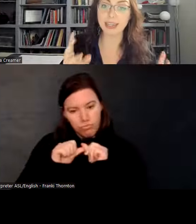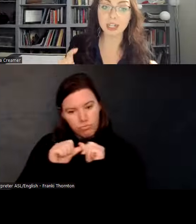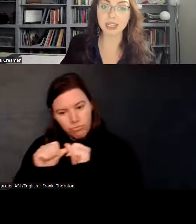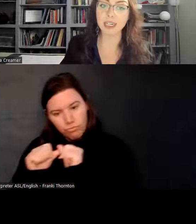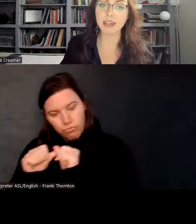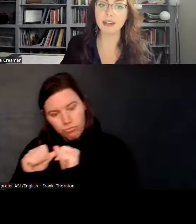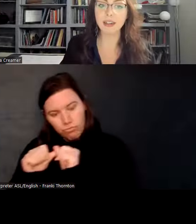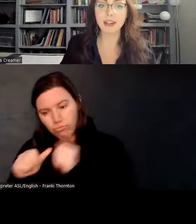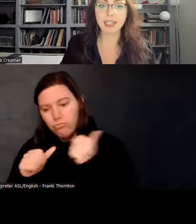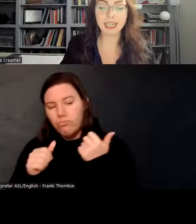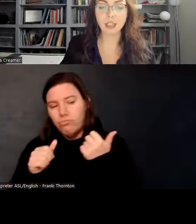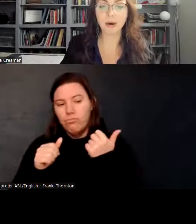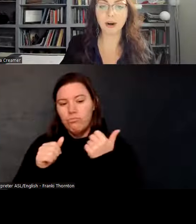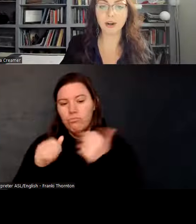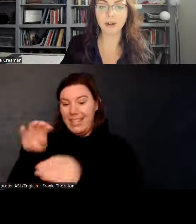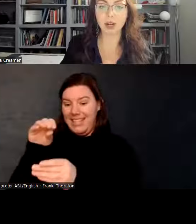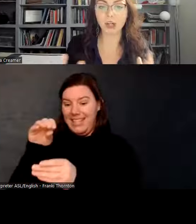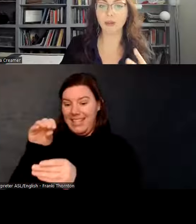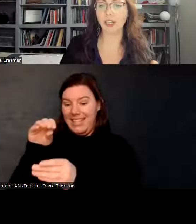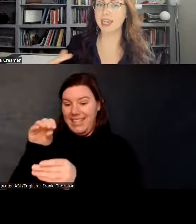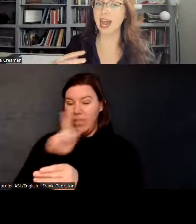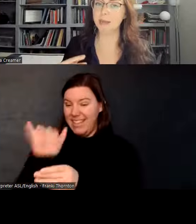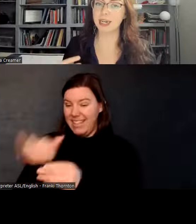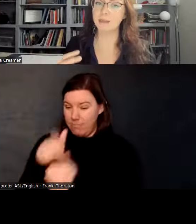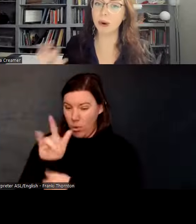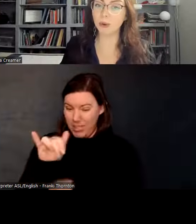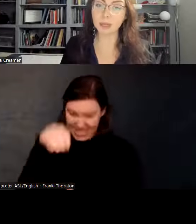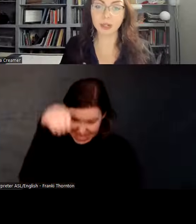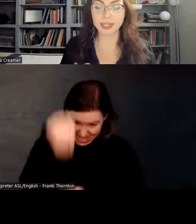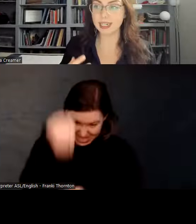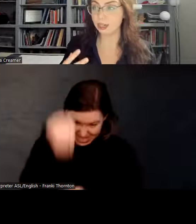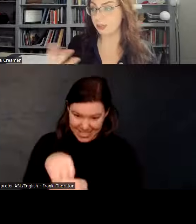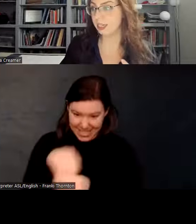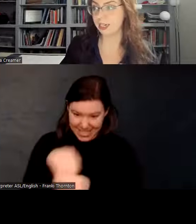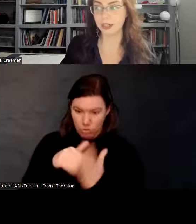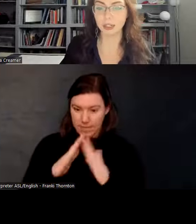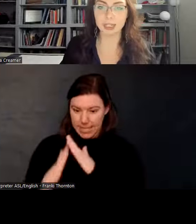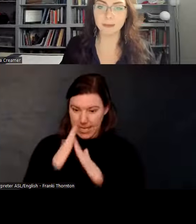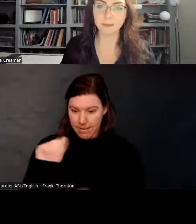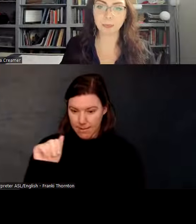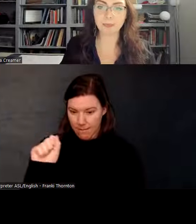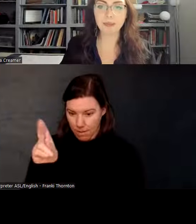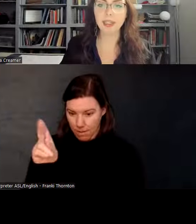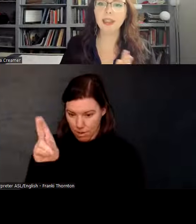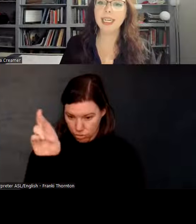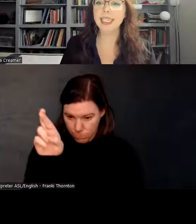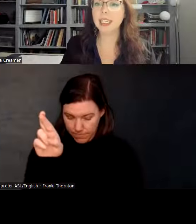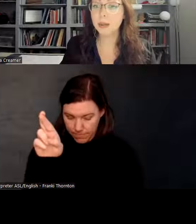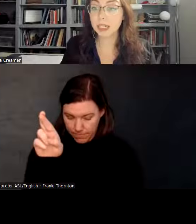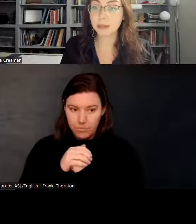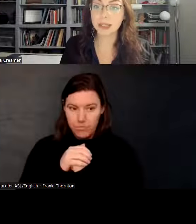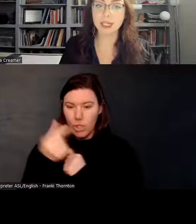within the inner city, the center part of Ashur, which is inhabited in both periods that you can see here in green.